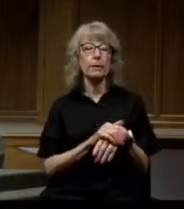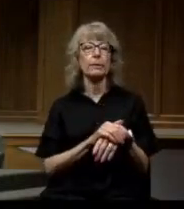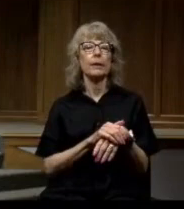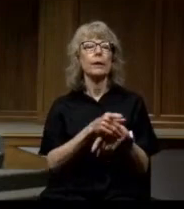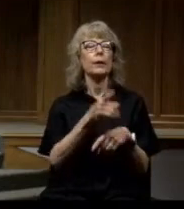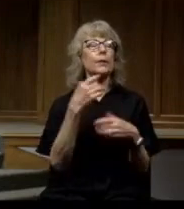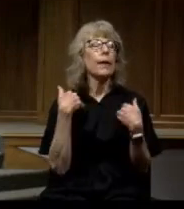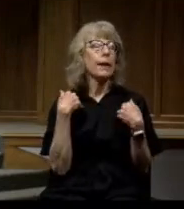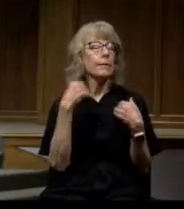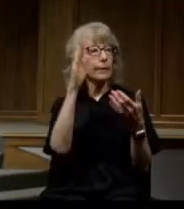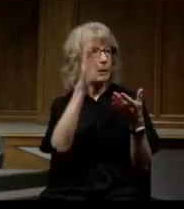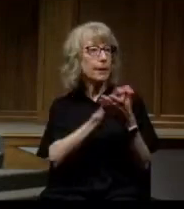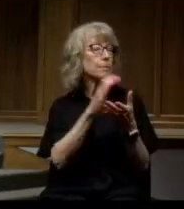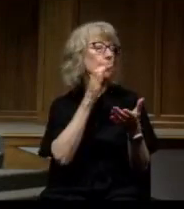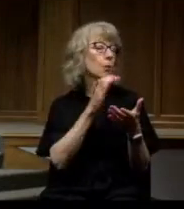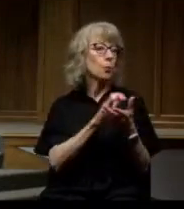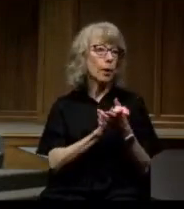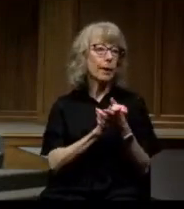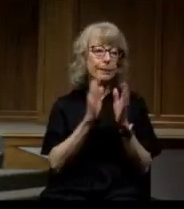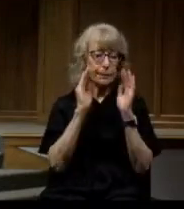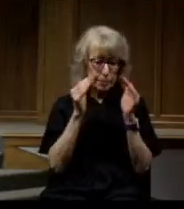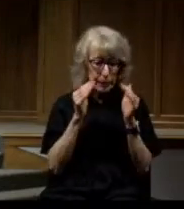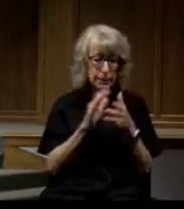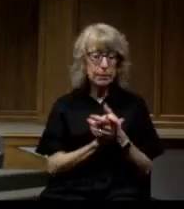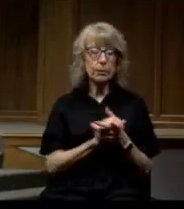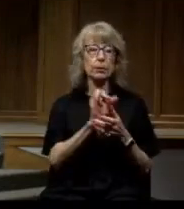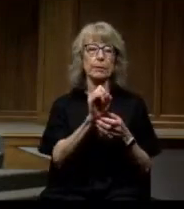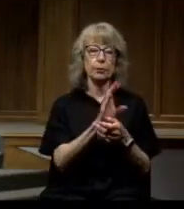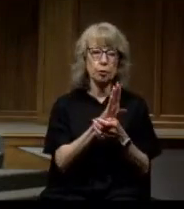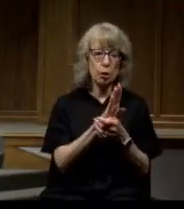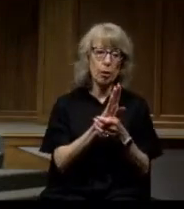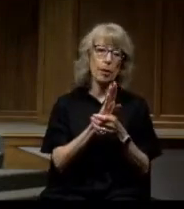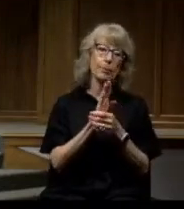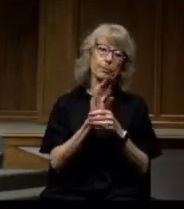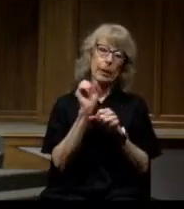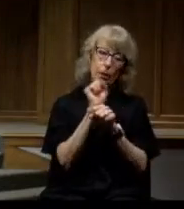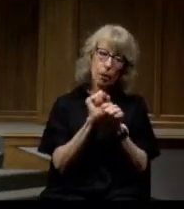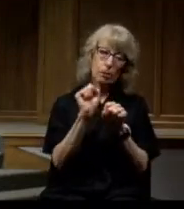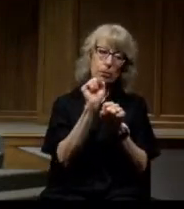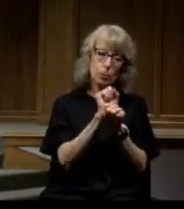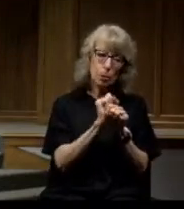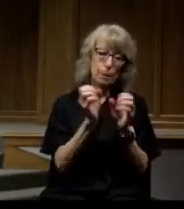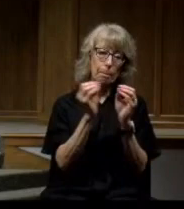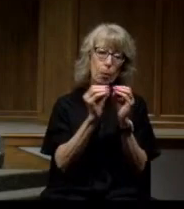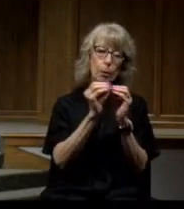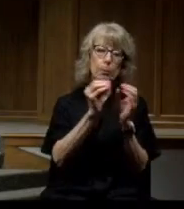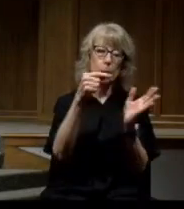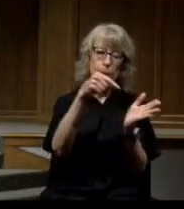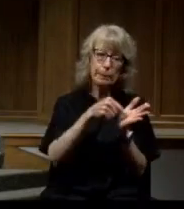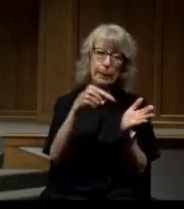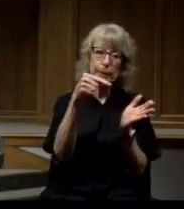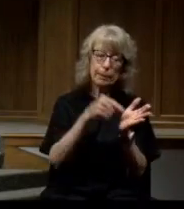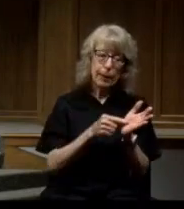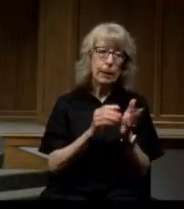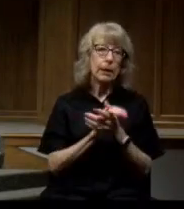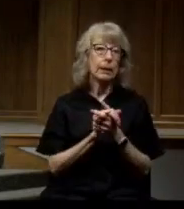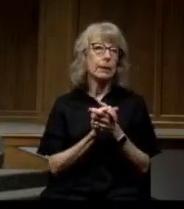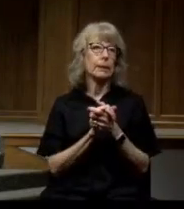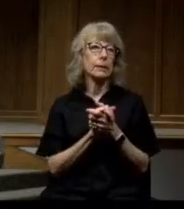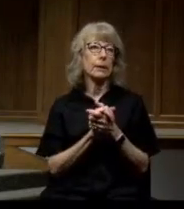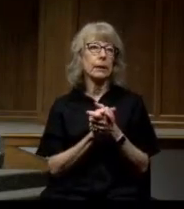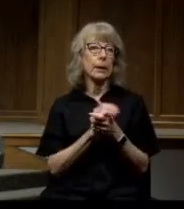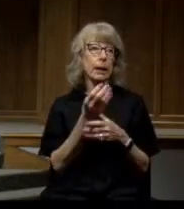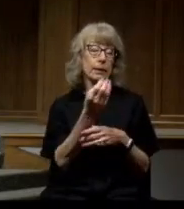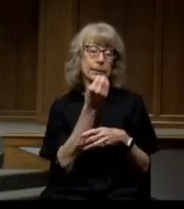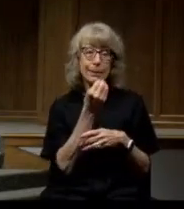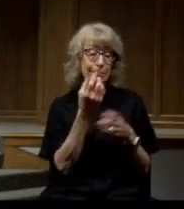that need your attention. You have a career that gets increasingly demanding. Dinner doesn't happen unless